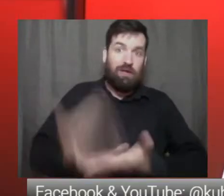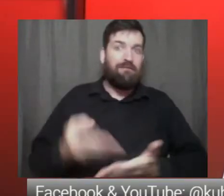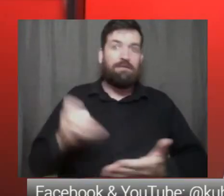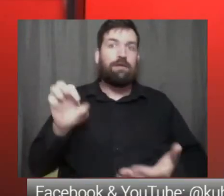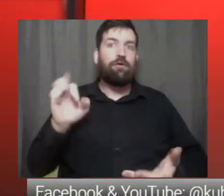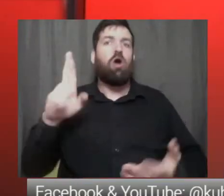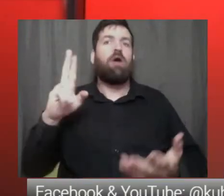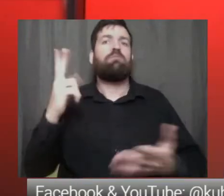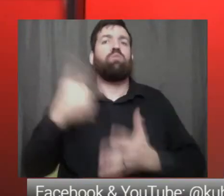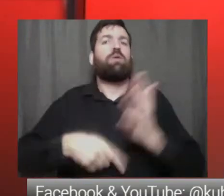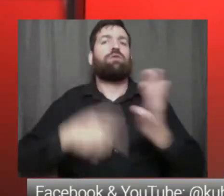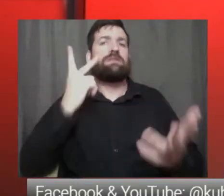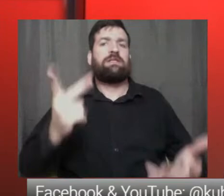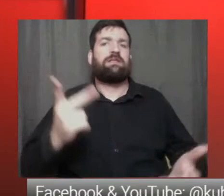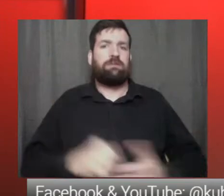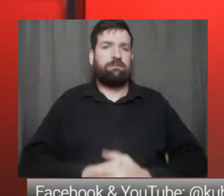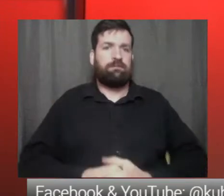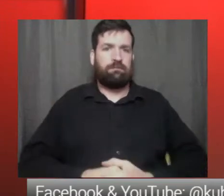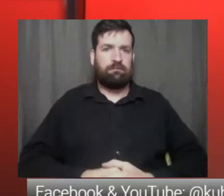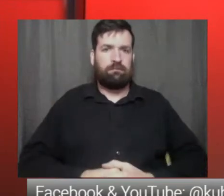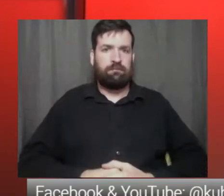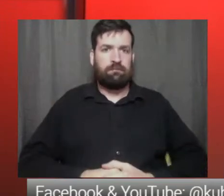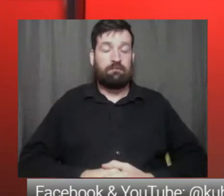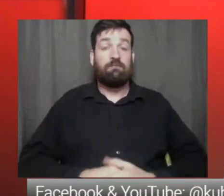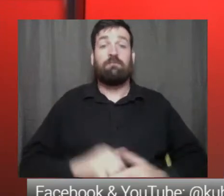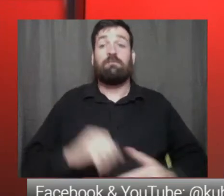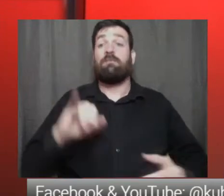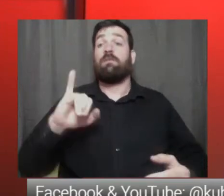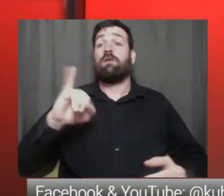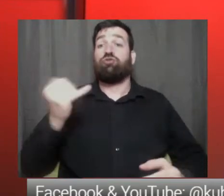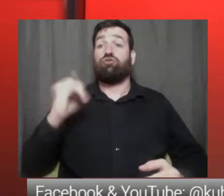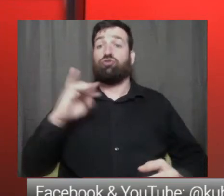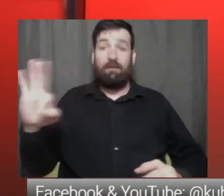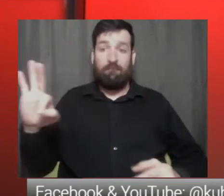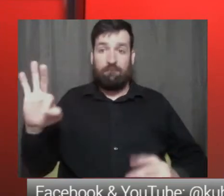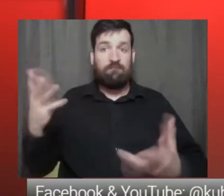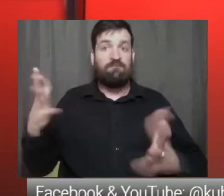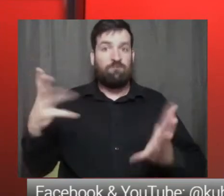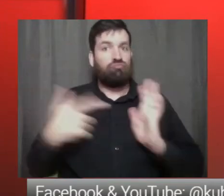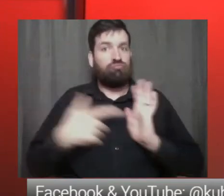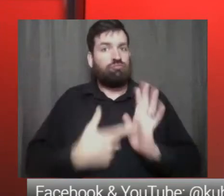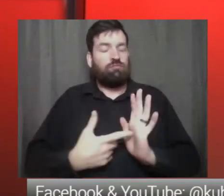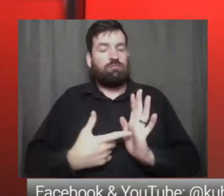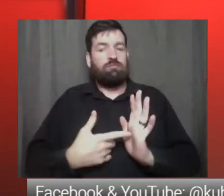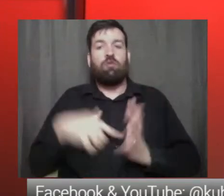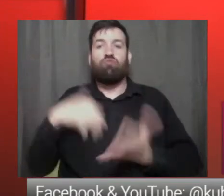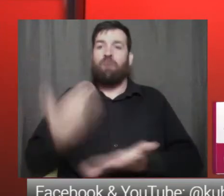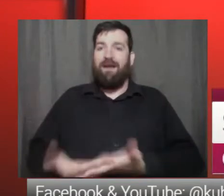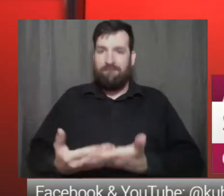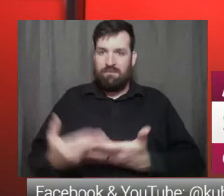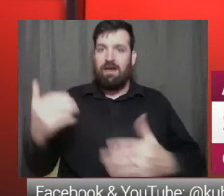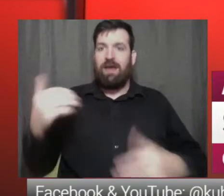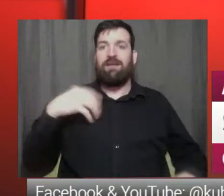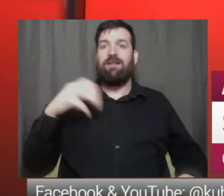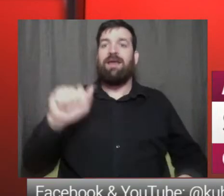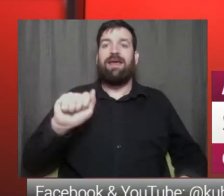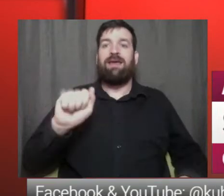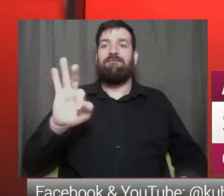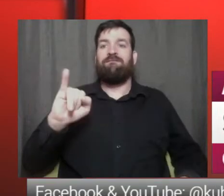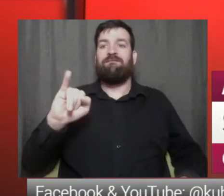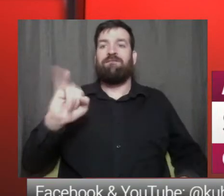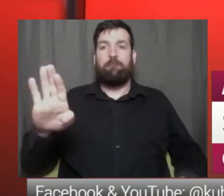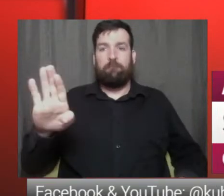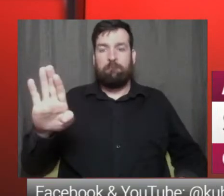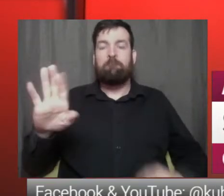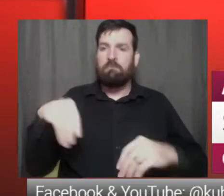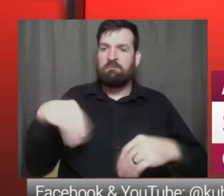Yeah, so Jeff had originally presented with atrial fibrillation, and he was started on a medication to help keep